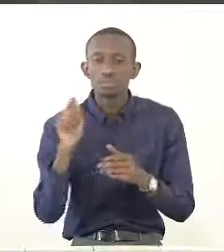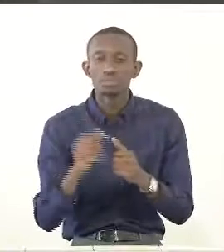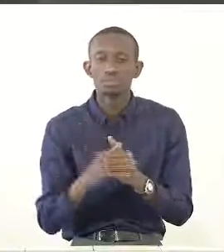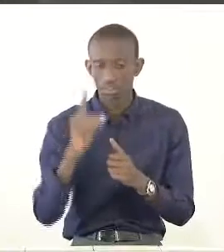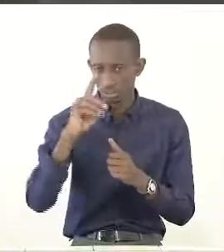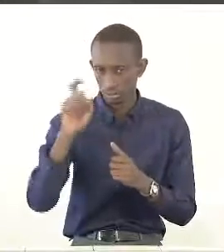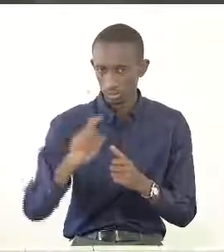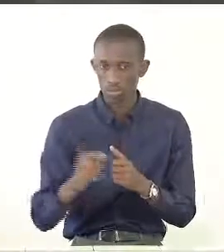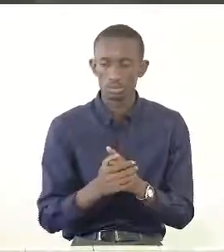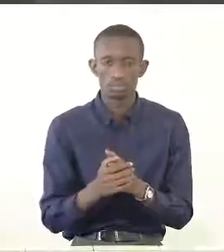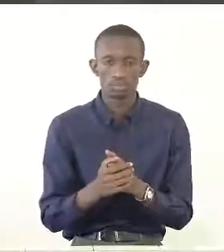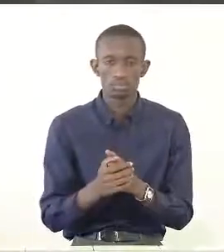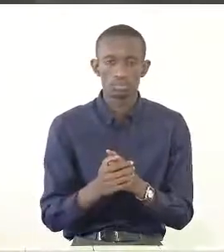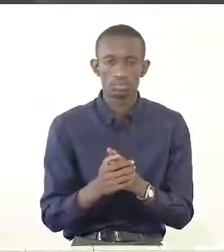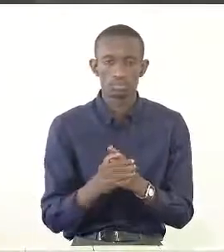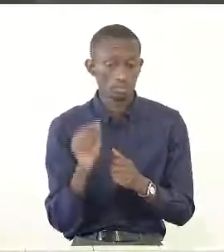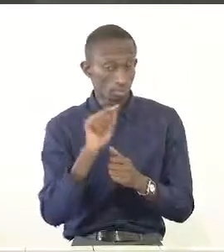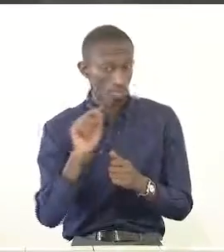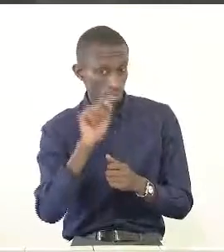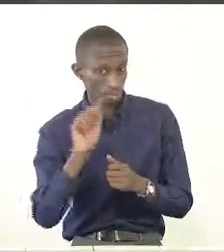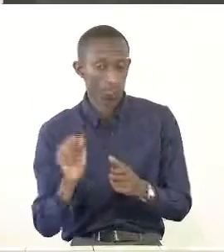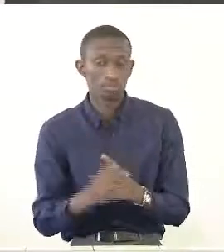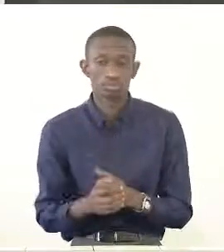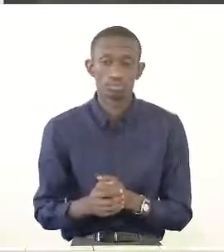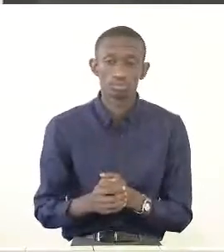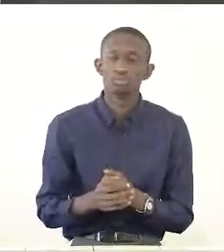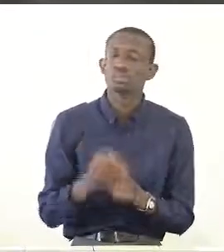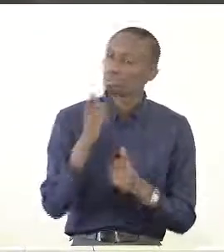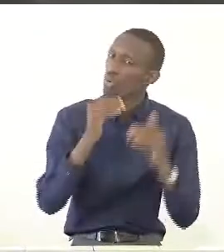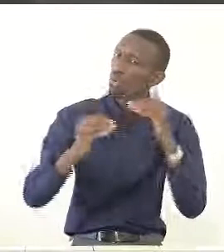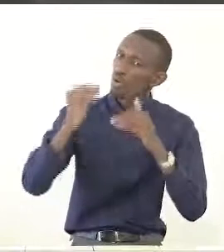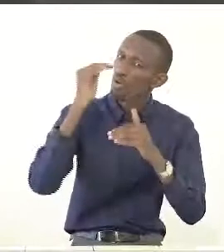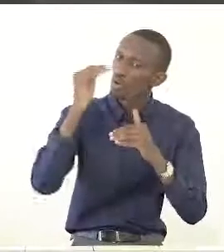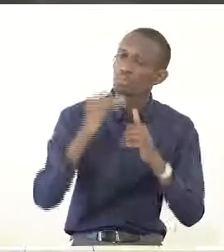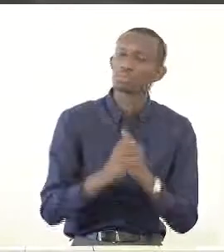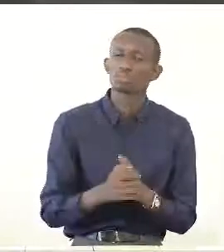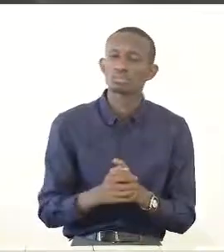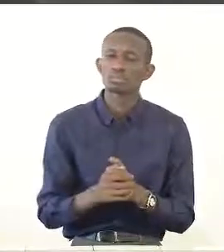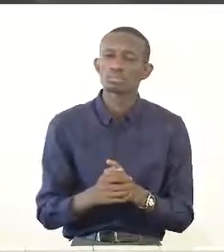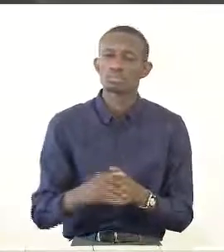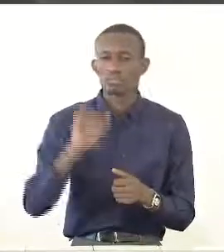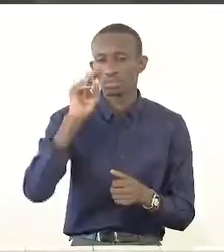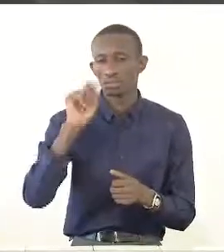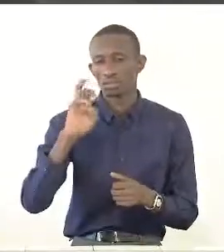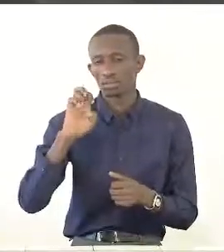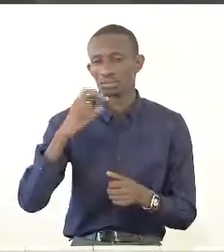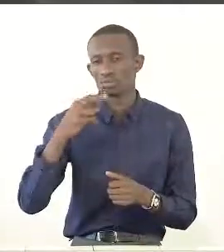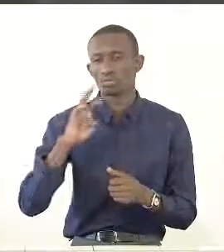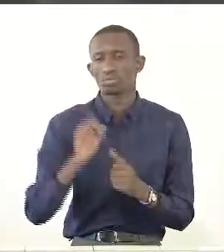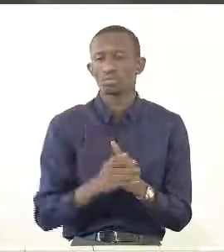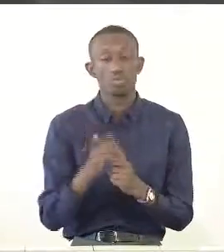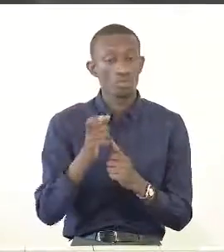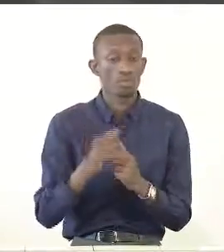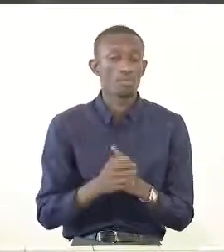by z. And this is the standard integral, means that you have ln of